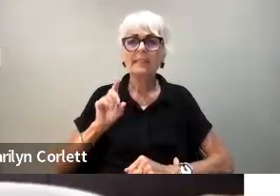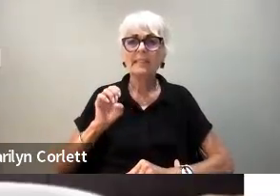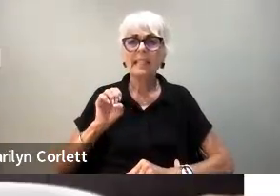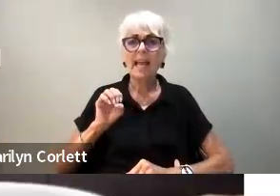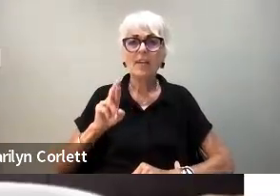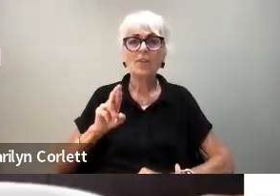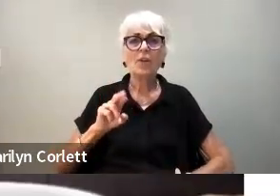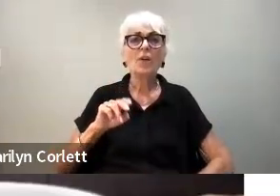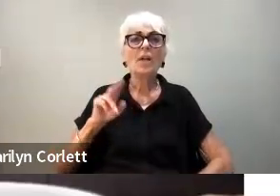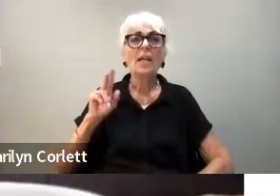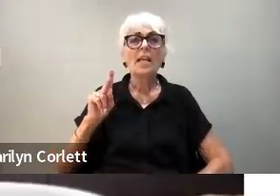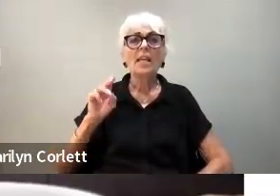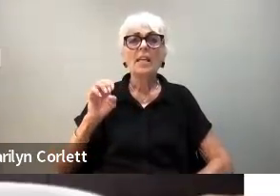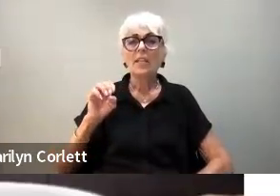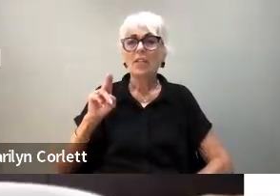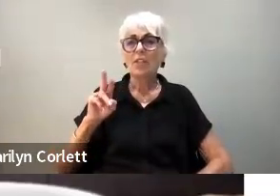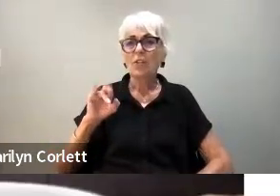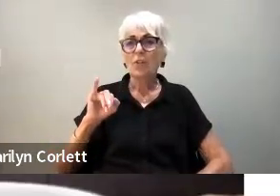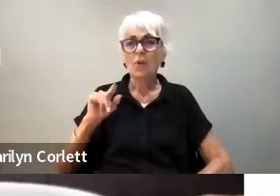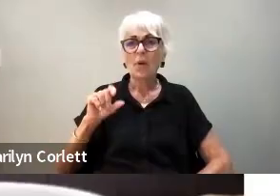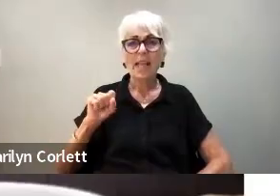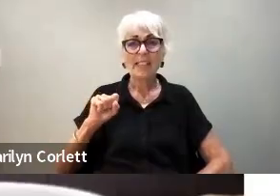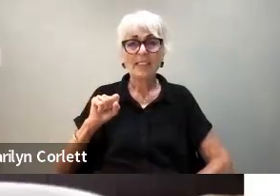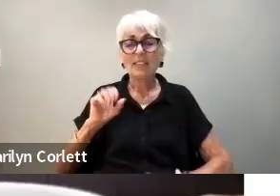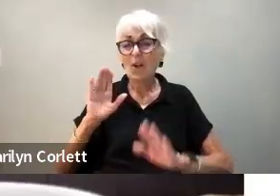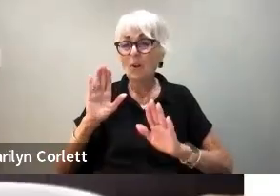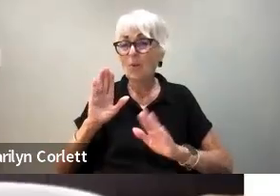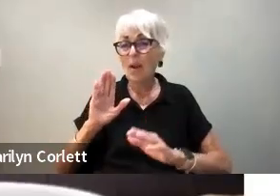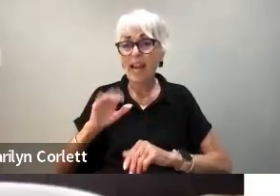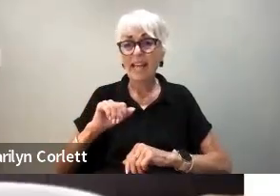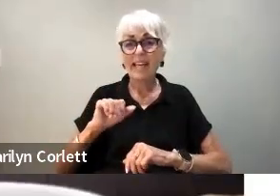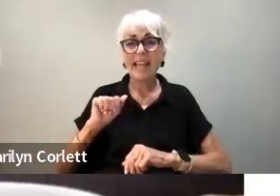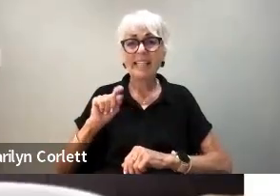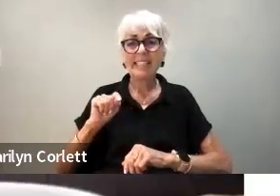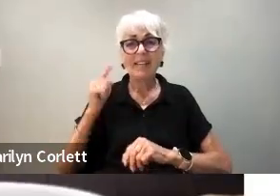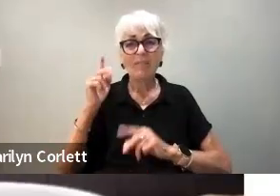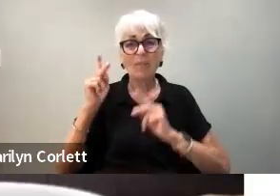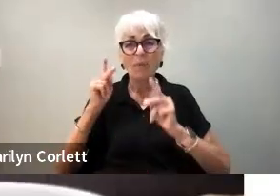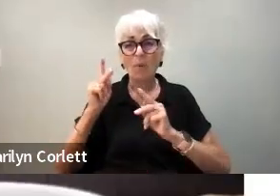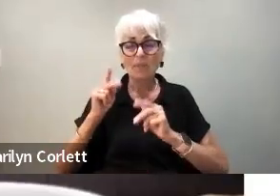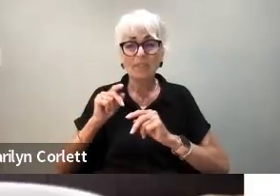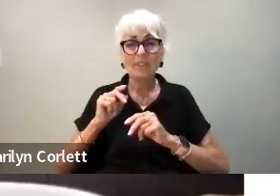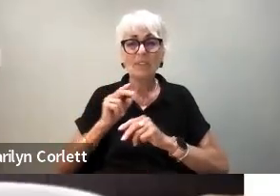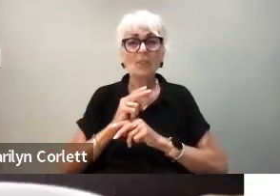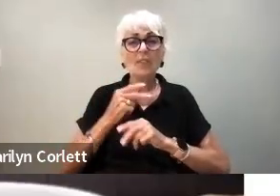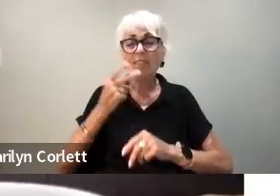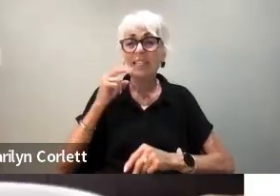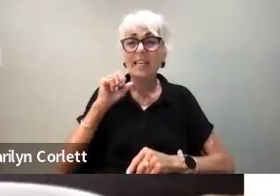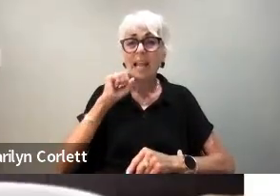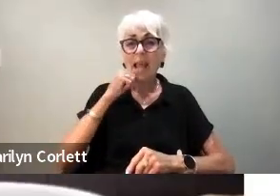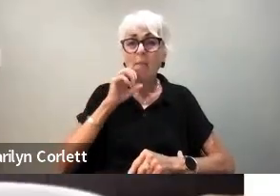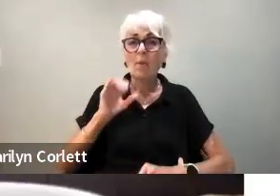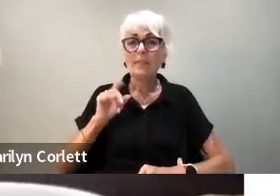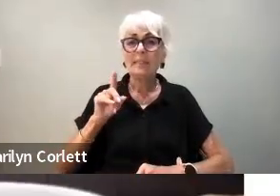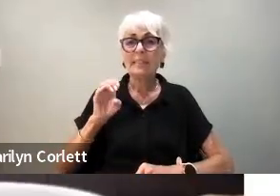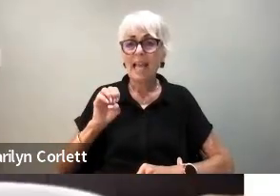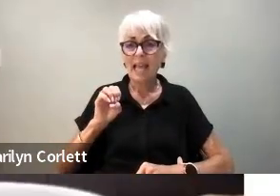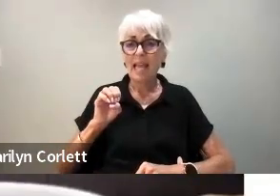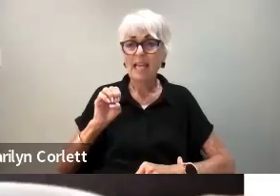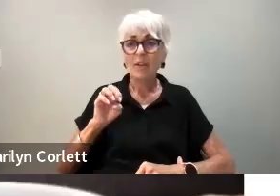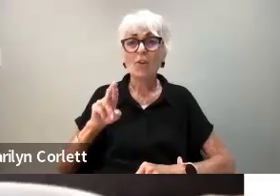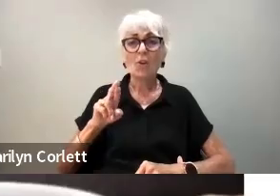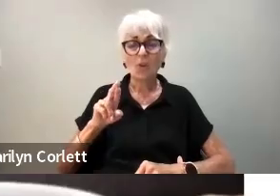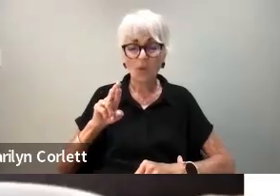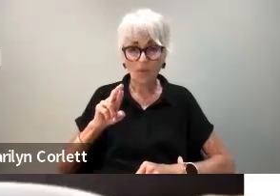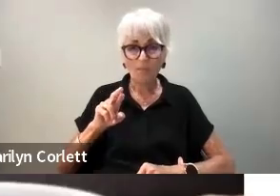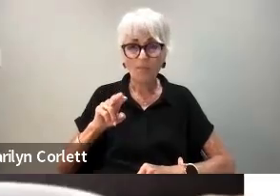great piece of AT for folks to use. I've even seen like apple cider Keurig pods